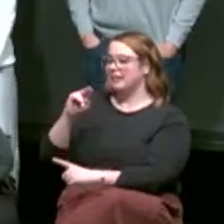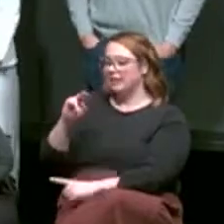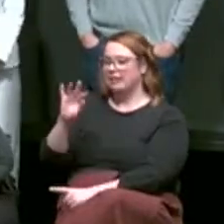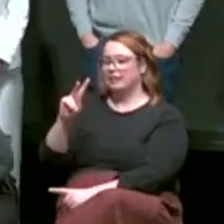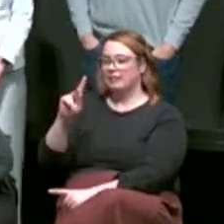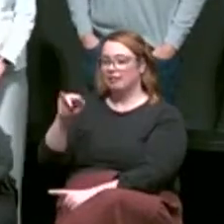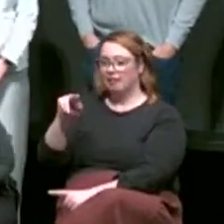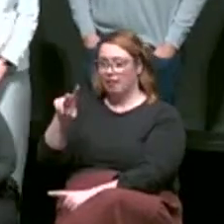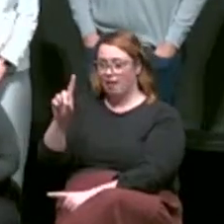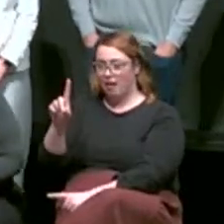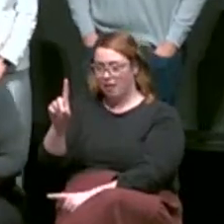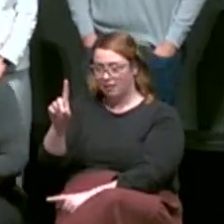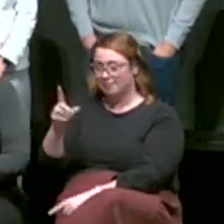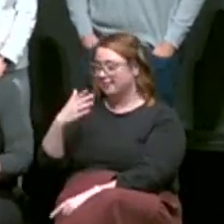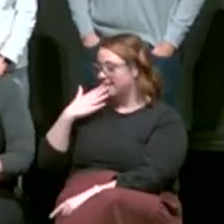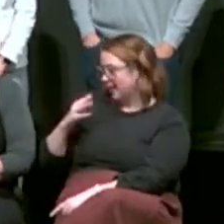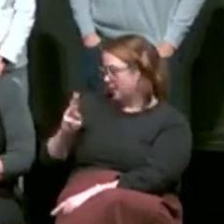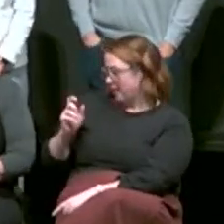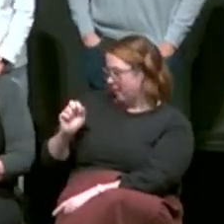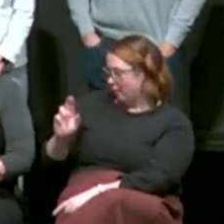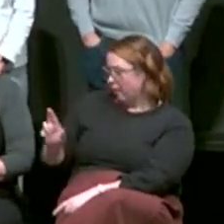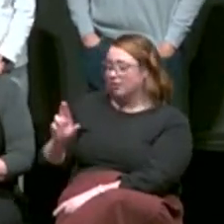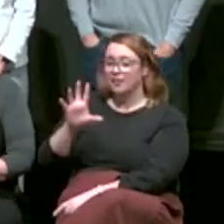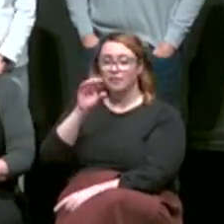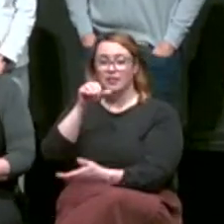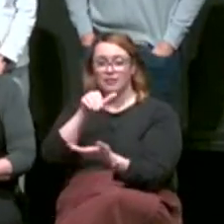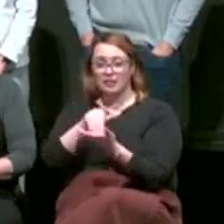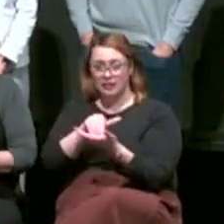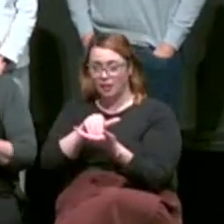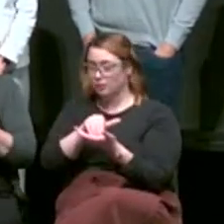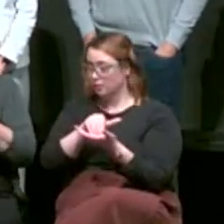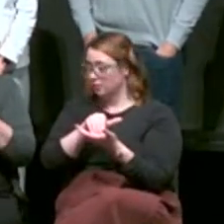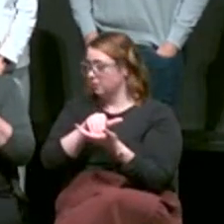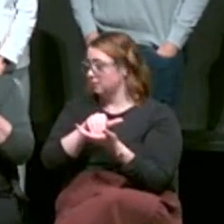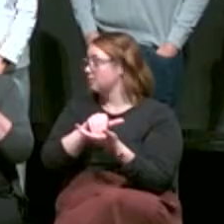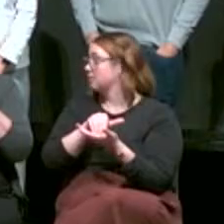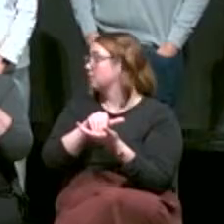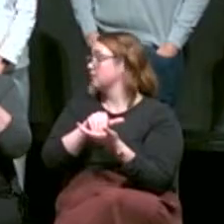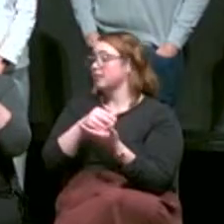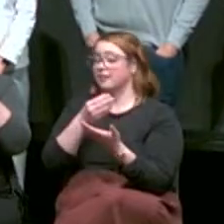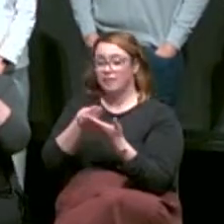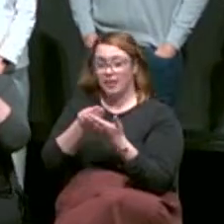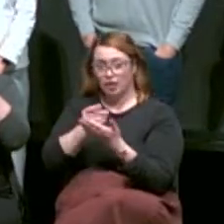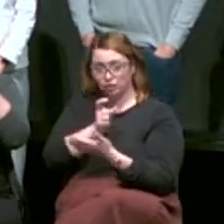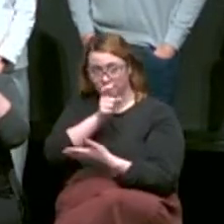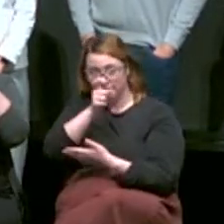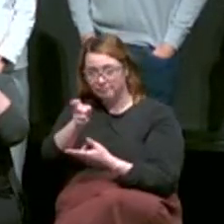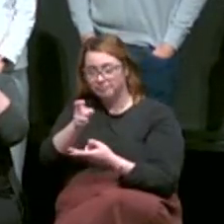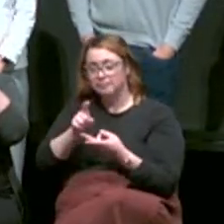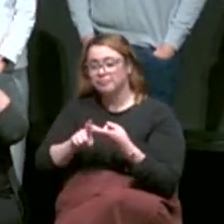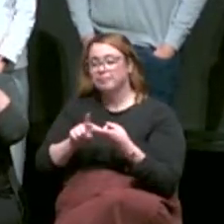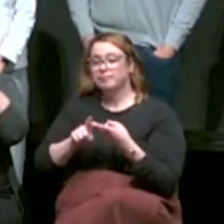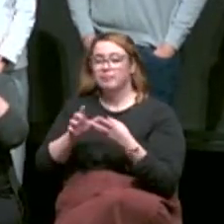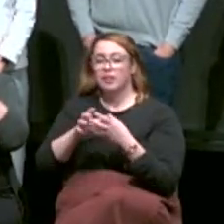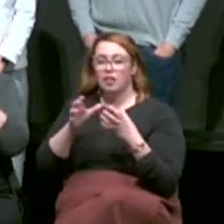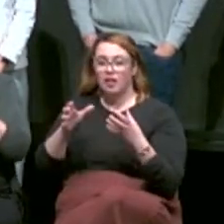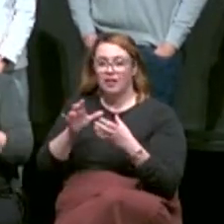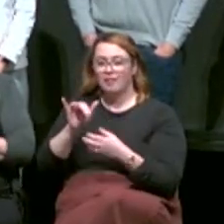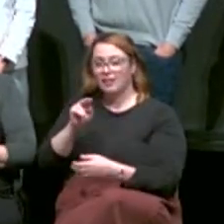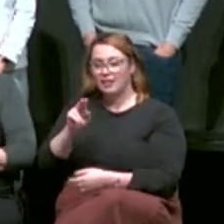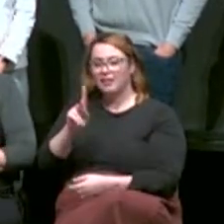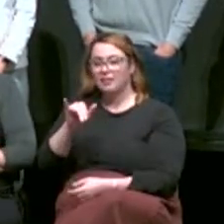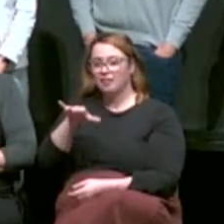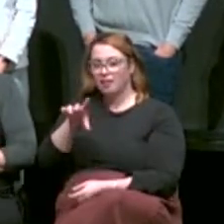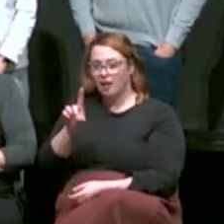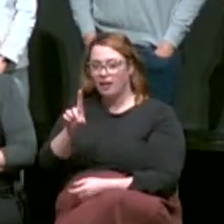Okay, directly from the mayor. Thank you, Mayor. So 50,000 in financial contribution and lots of in-kind. So we've